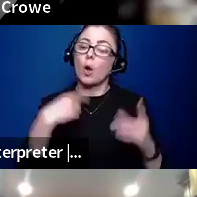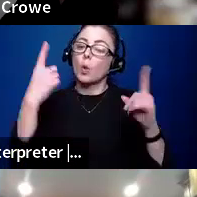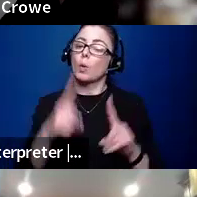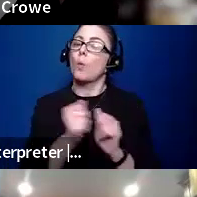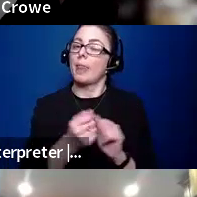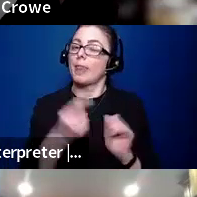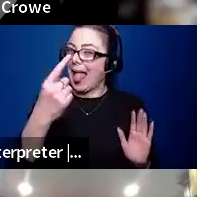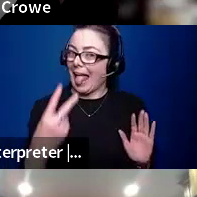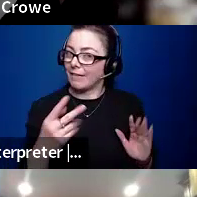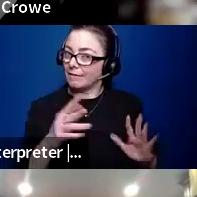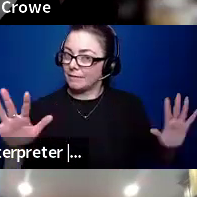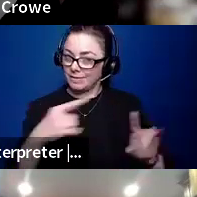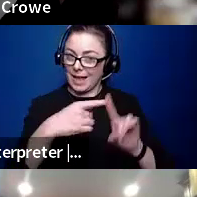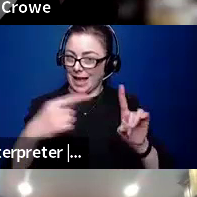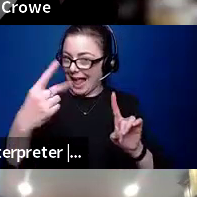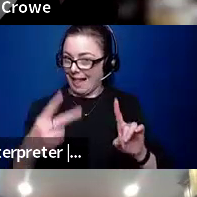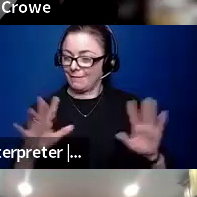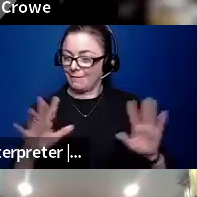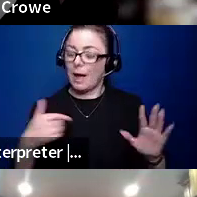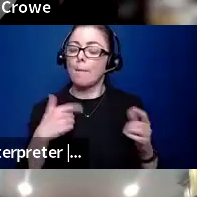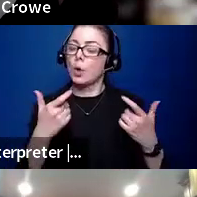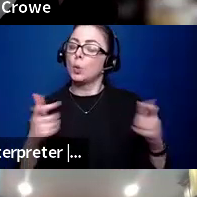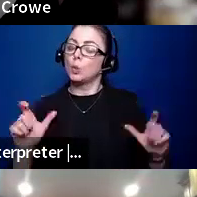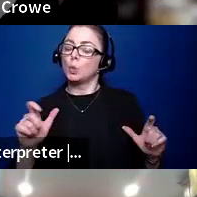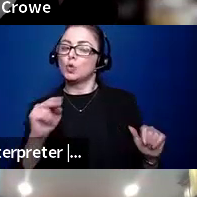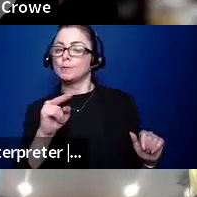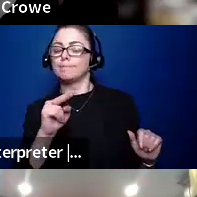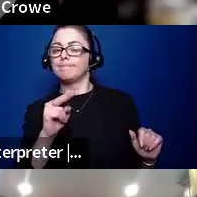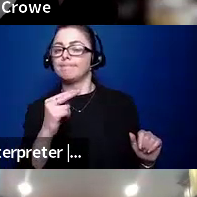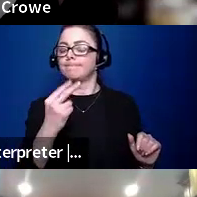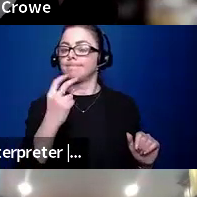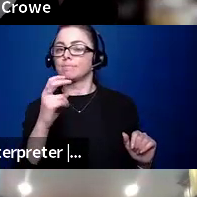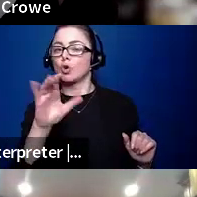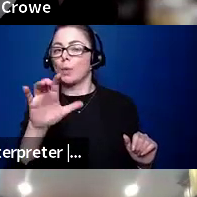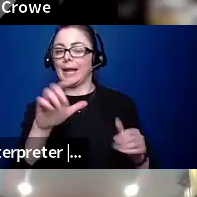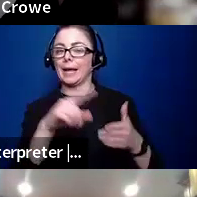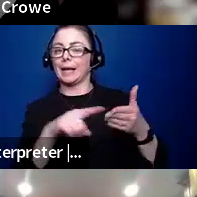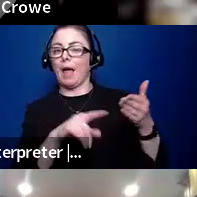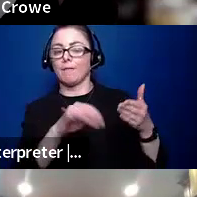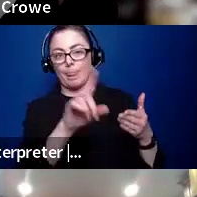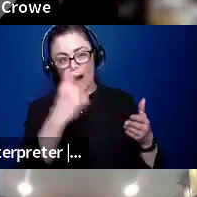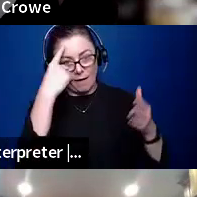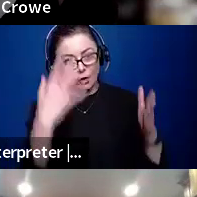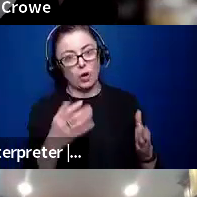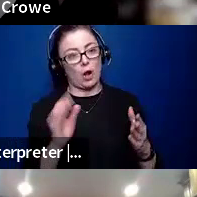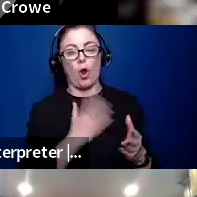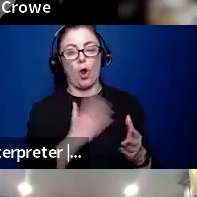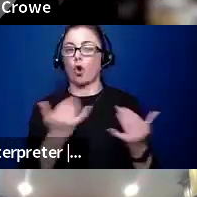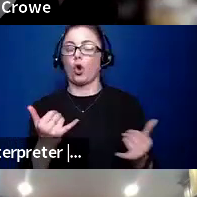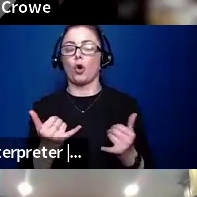So I am a huge critic of the governor and the current legislative body here. But at the same